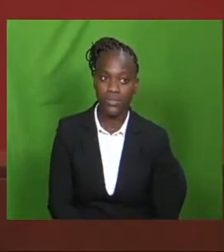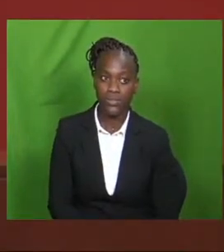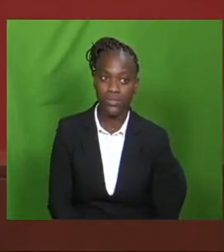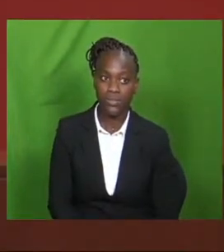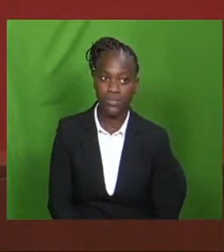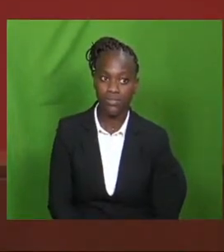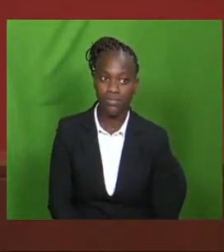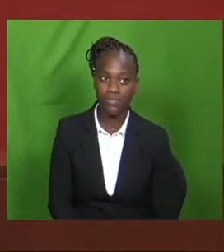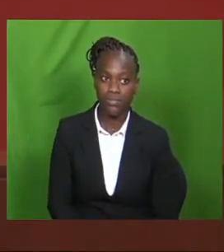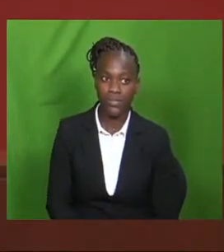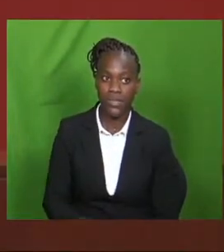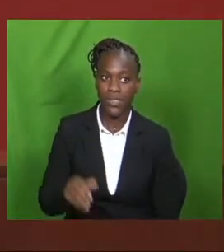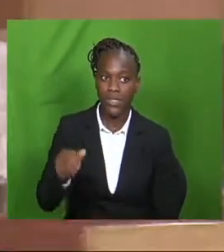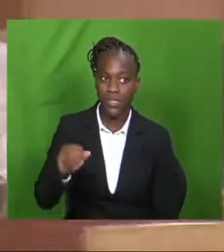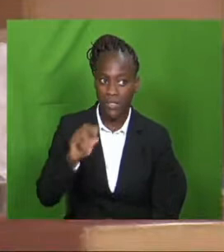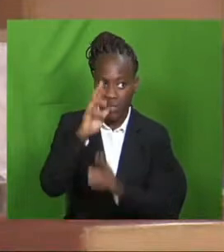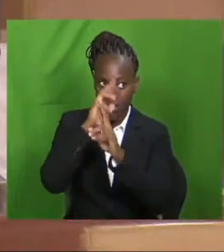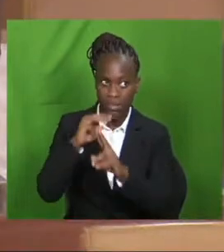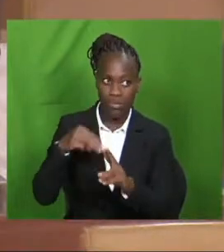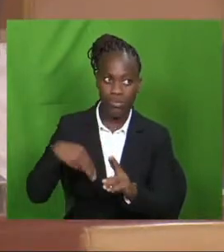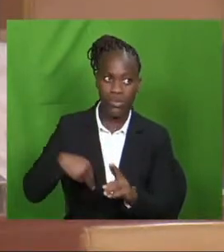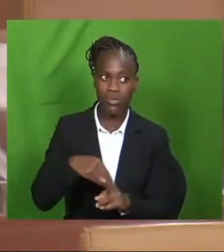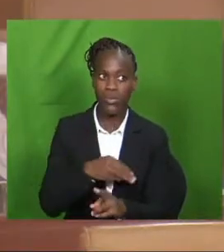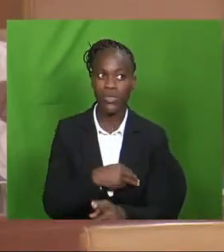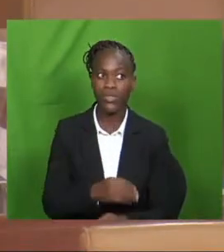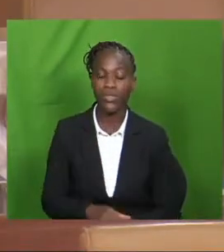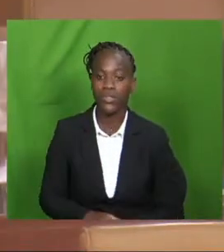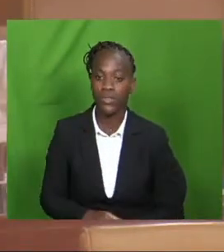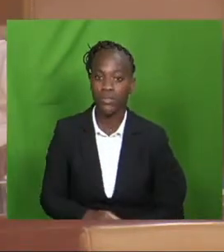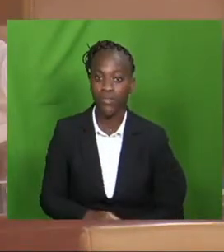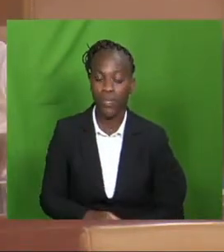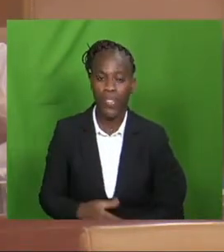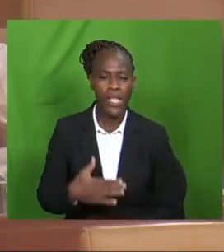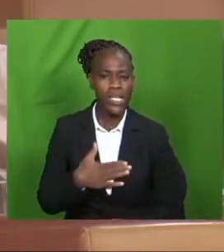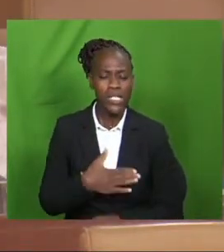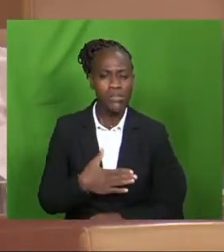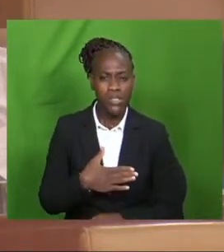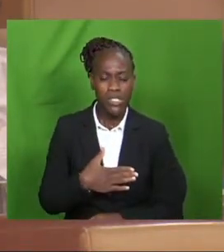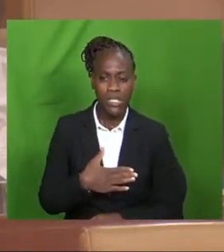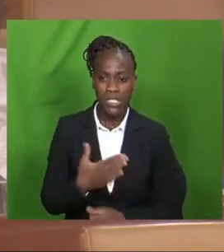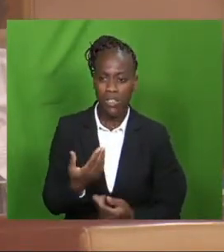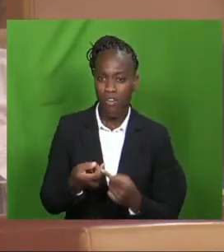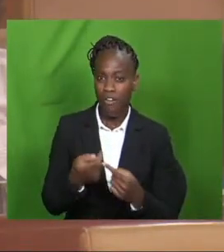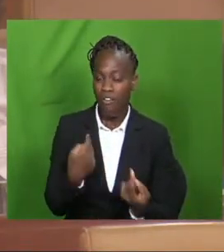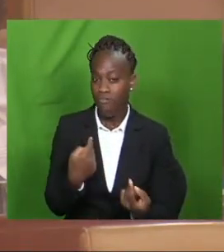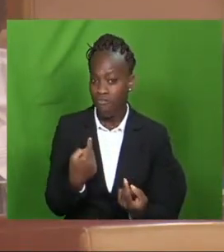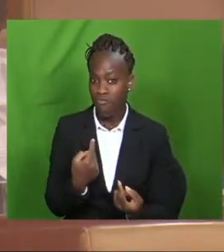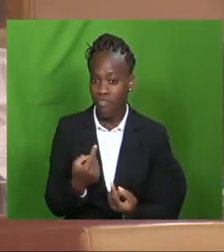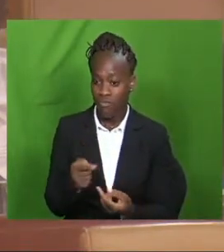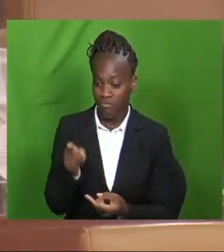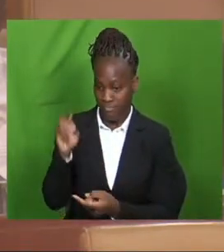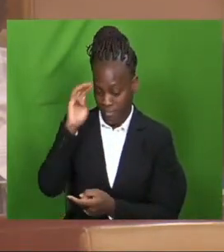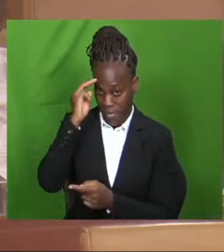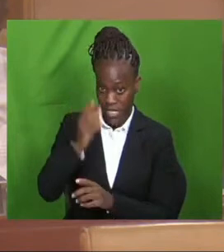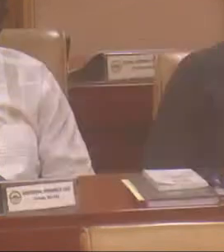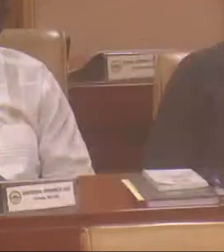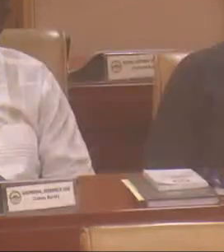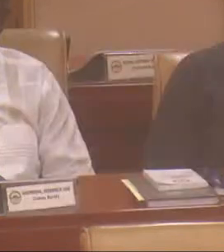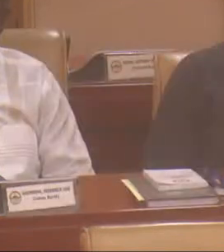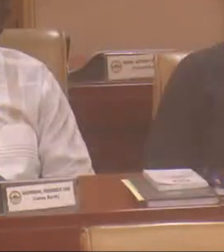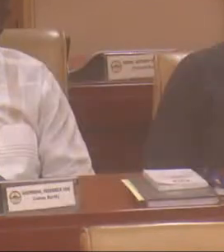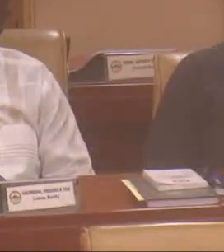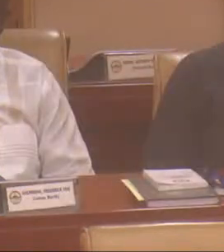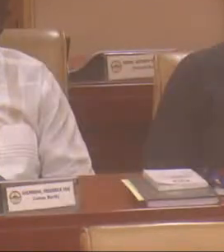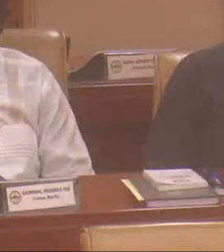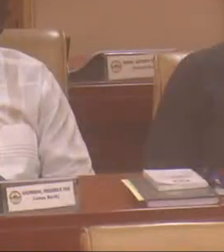Yes, Honorable Member. Thank you very much, Mr. Speaker. Mr. Speaker, from the Minister's answer, it says